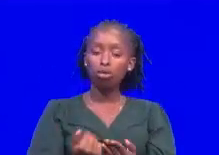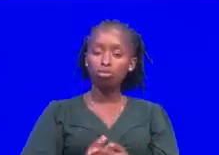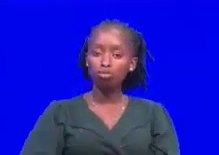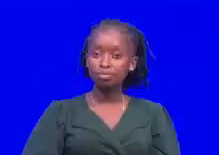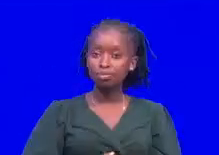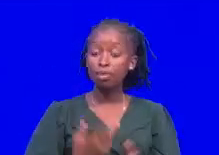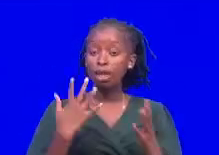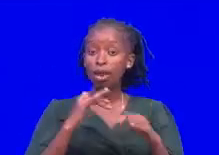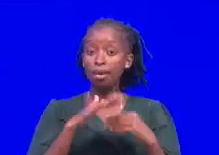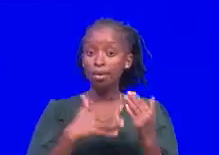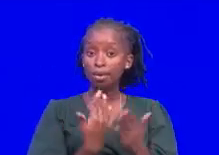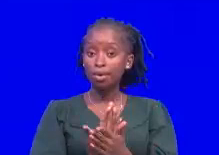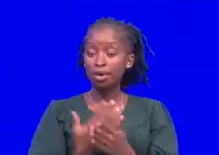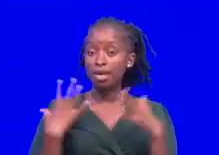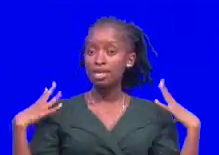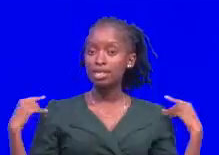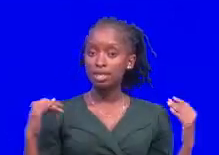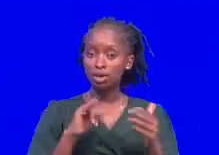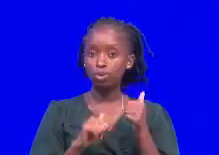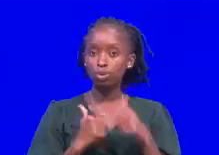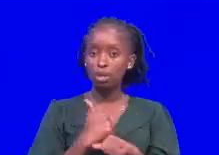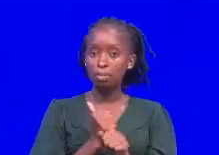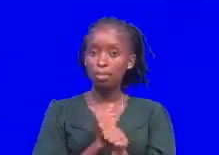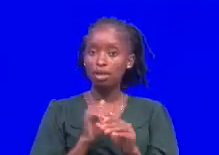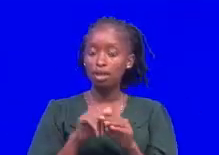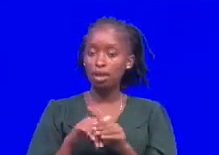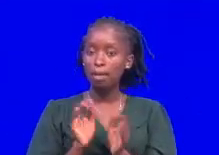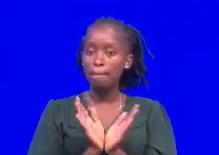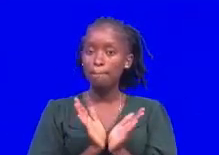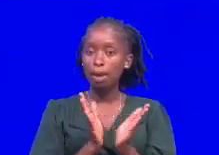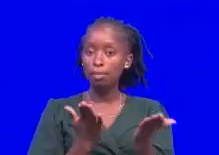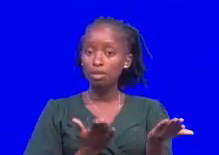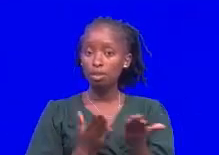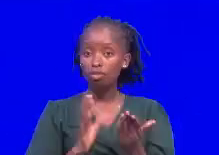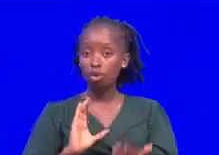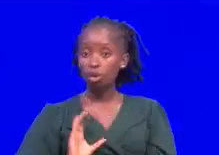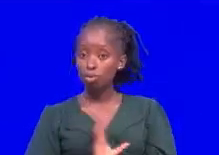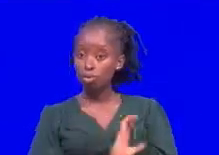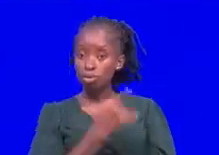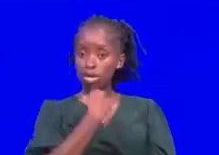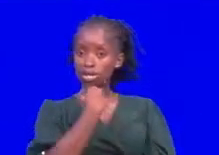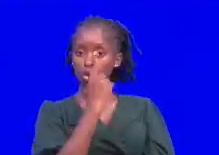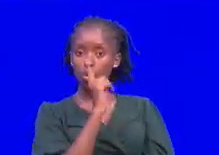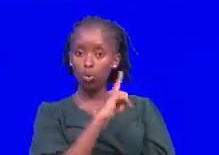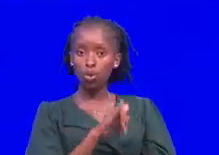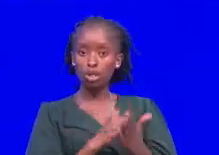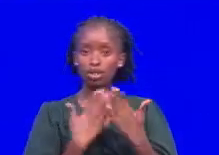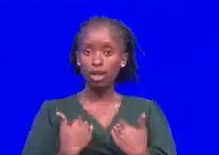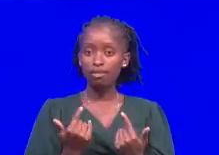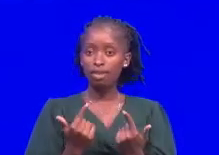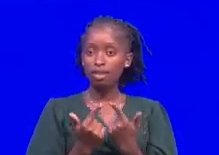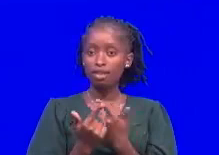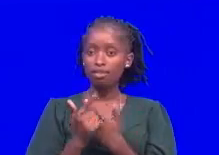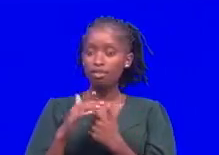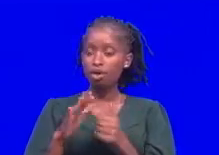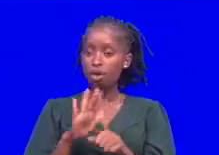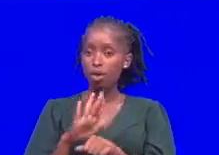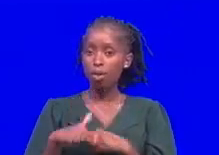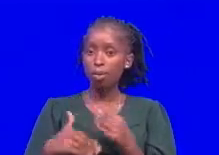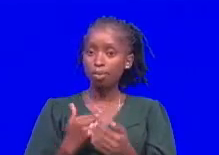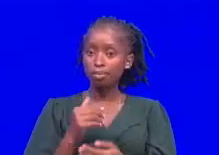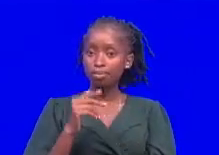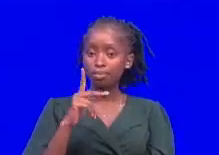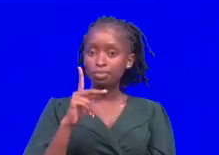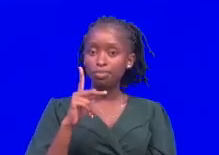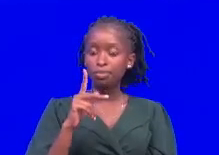authentication exercise that had been conducted by the Public Service Commission, it has been revealed that various public officials forged the